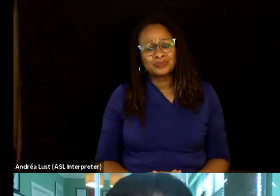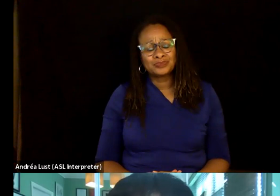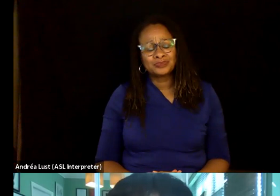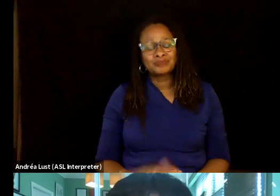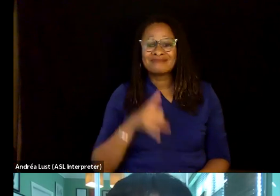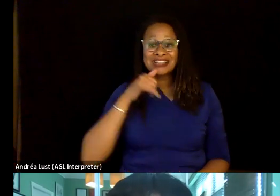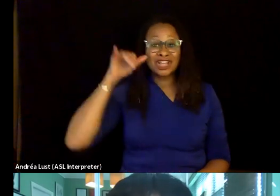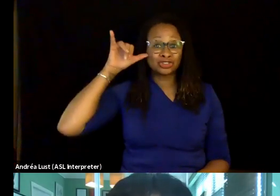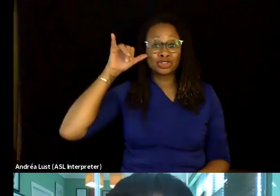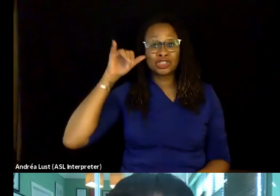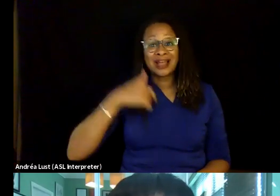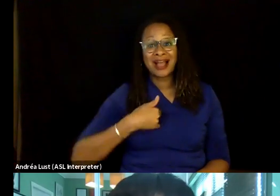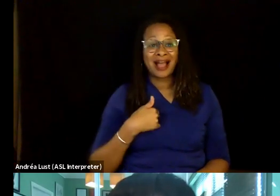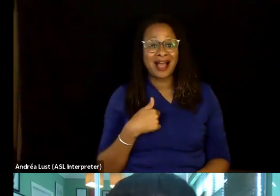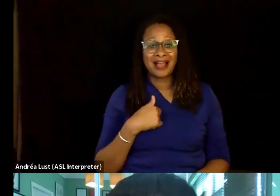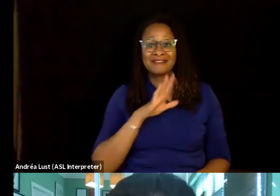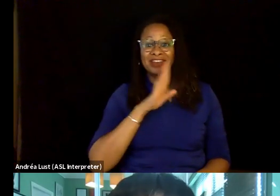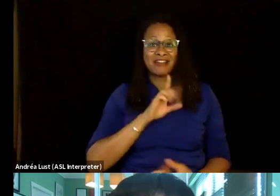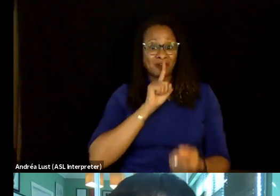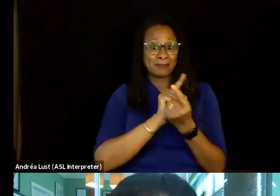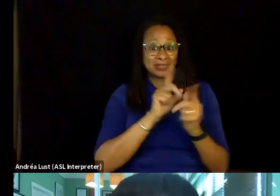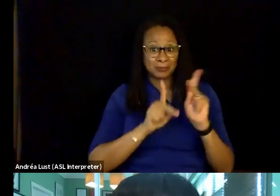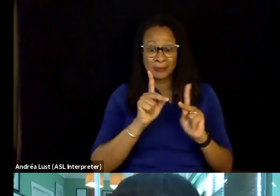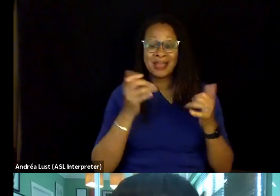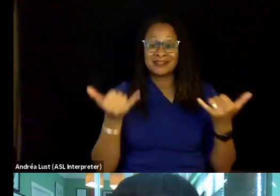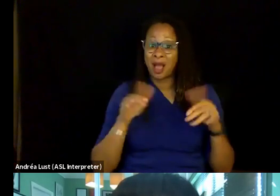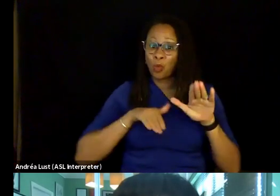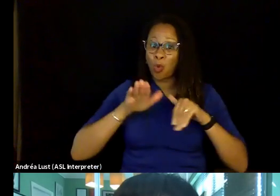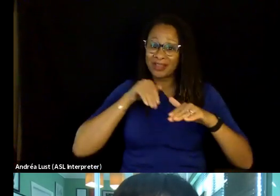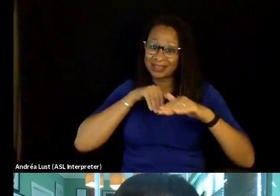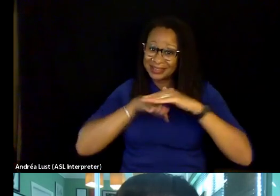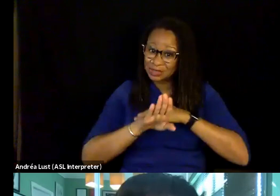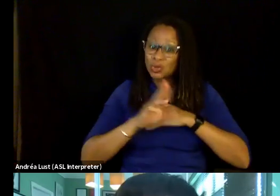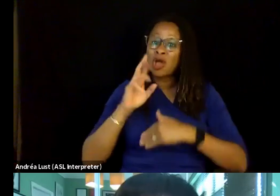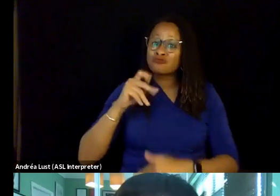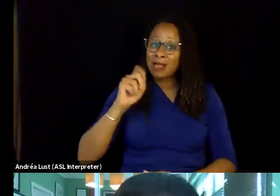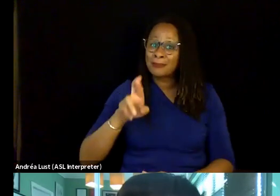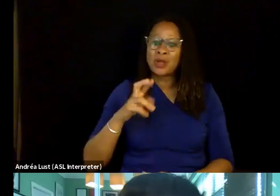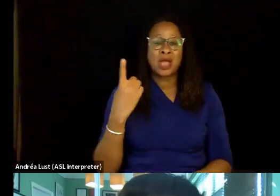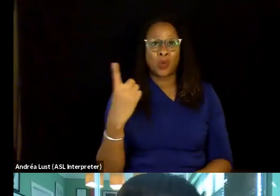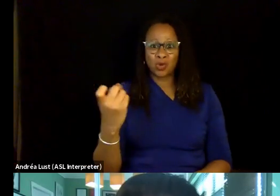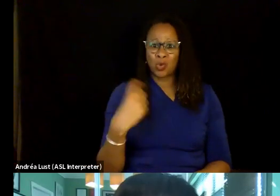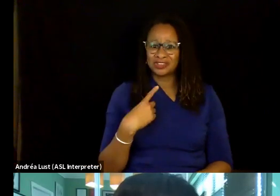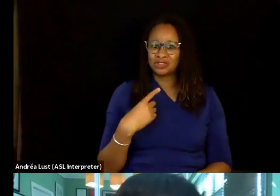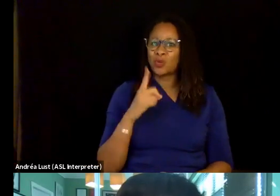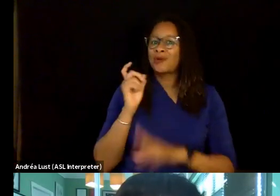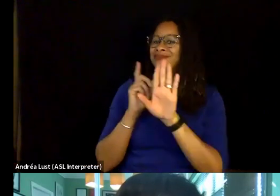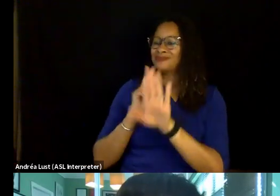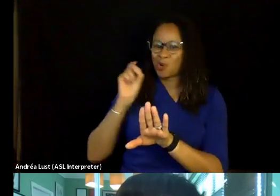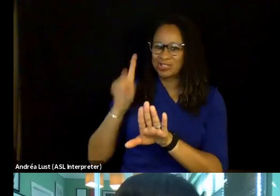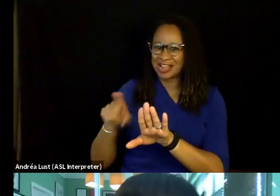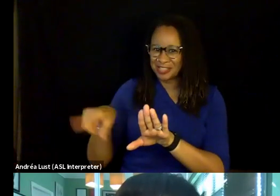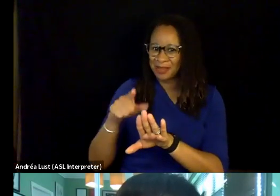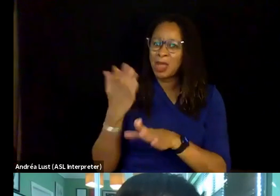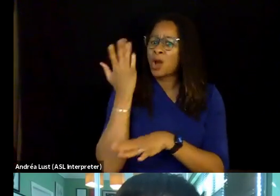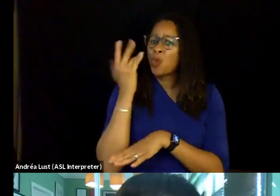yesterday, I've never met these people who are now walking into Rappler. And one of the questions I was asking is, why are you joining? You know, we could get